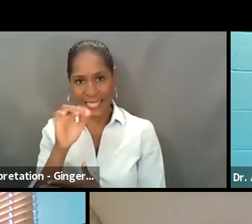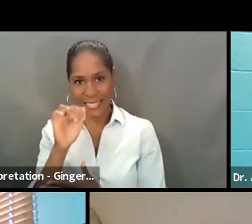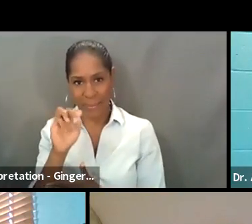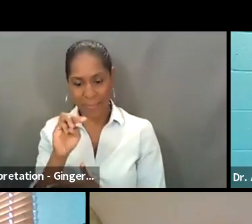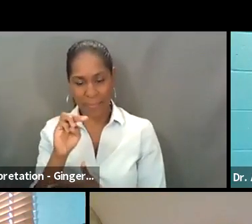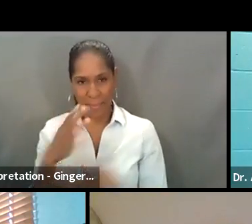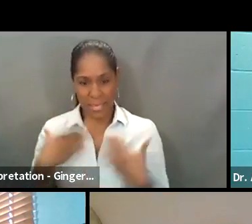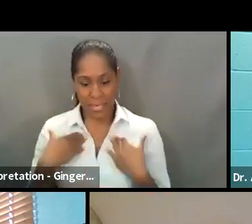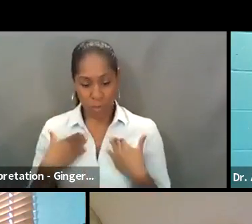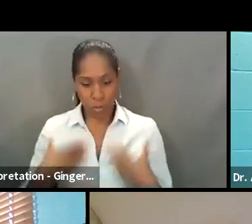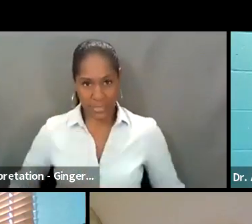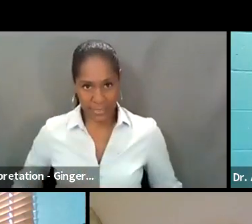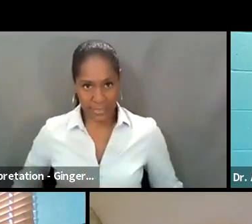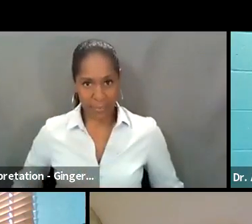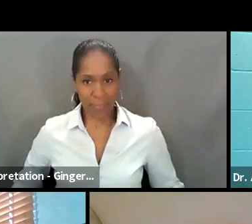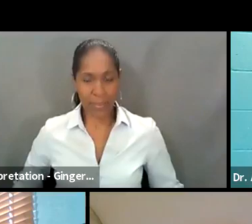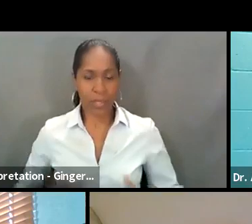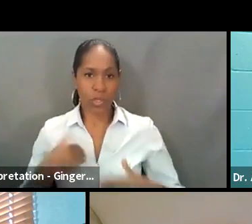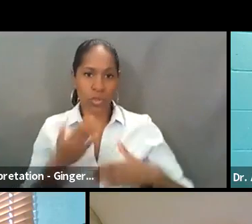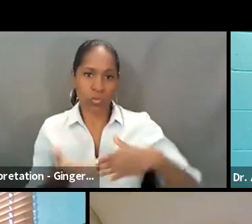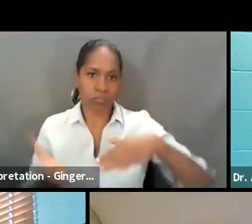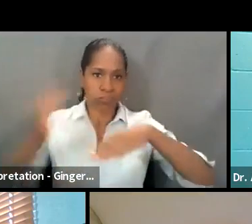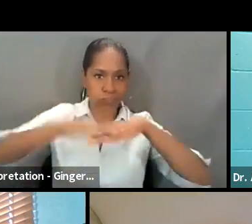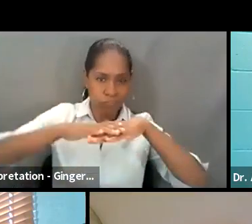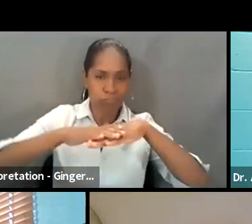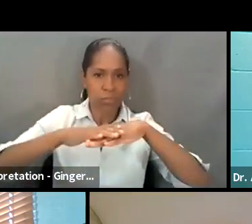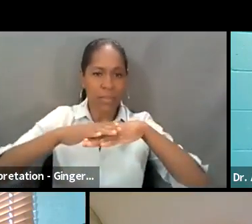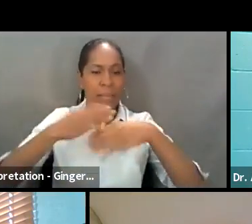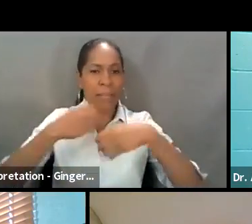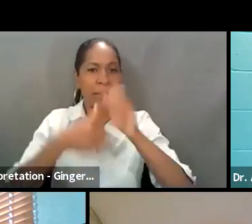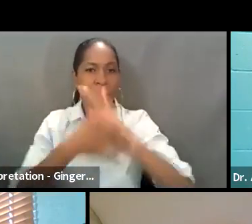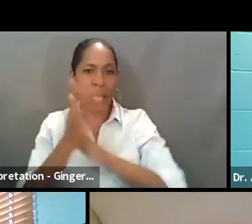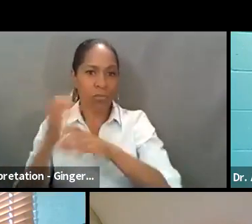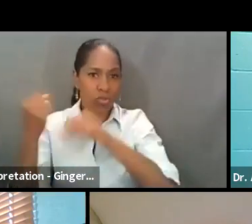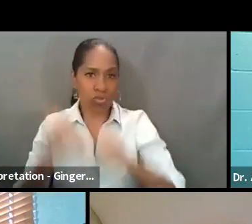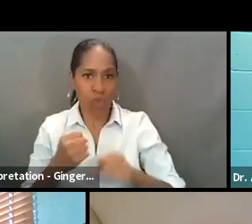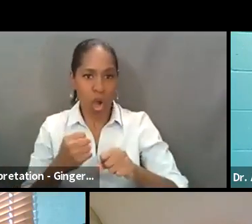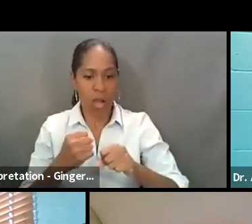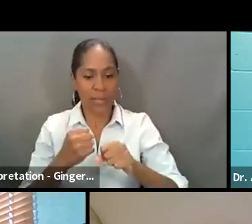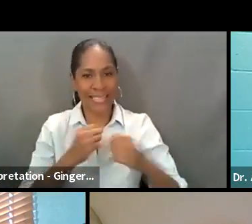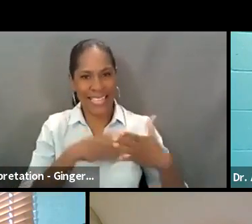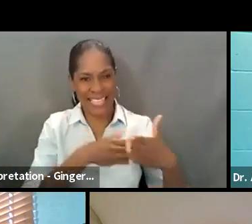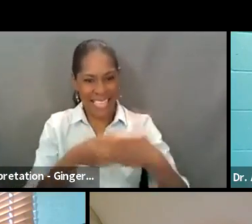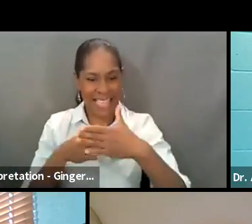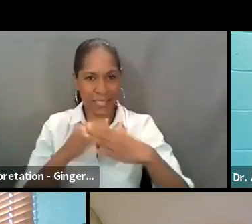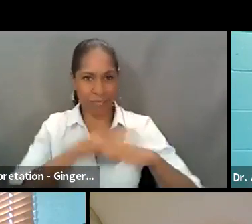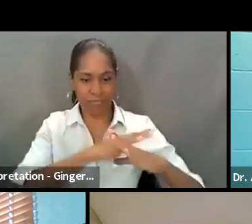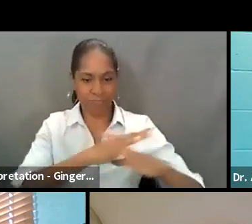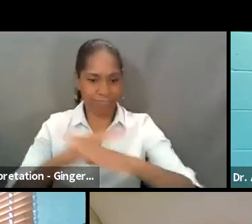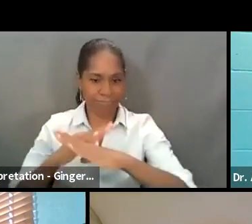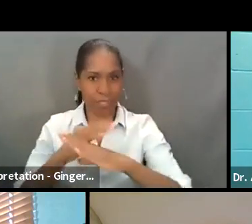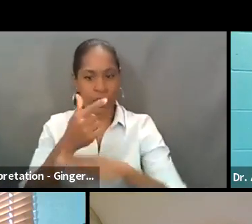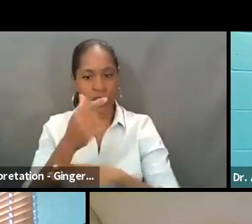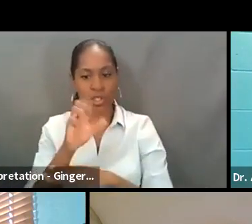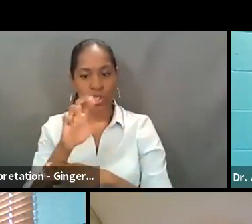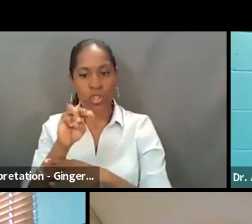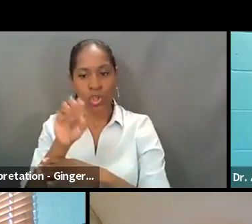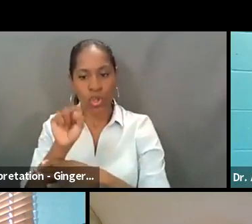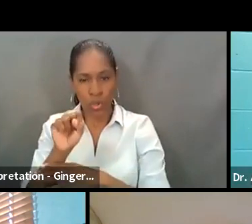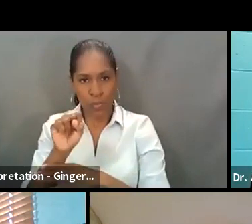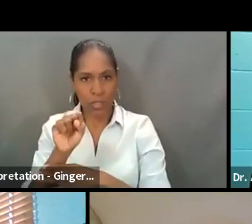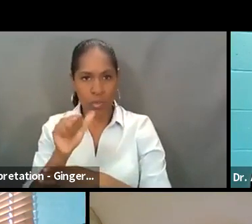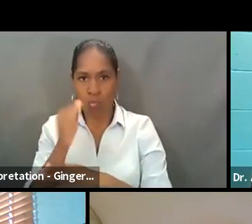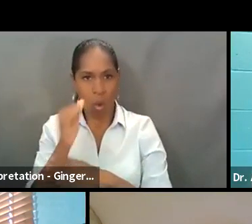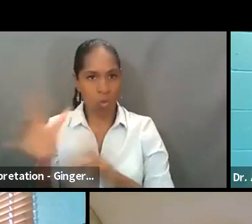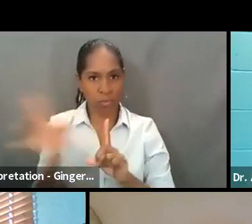person ever necessarily having to get that illness. I mean, that's the goal, that you don't get sick with it. And so